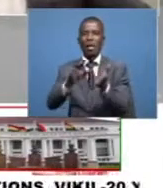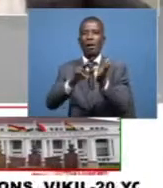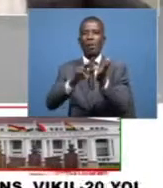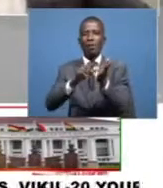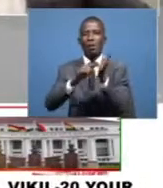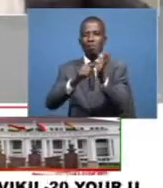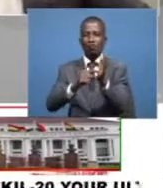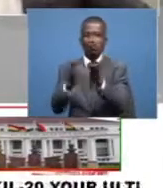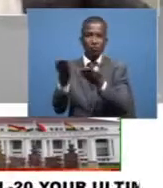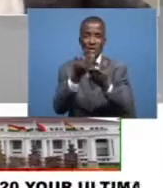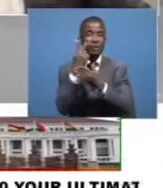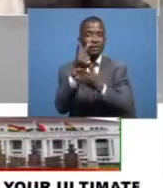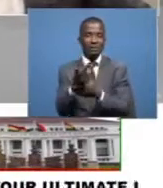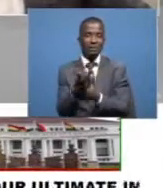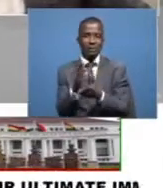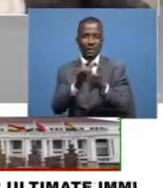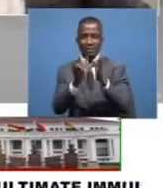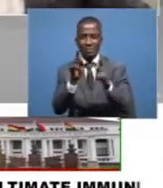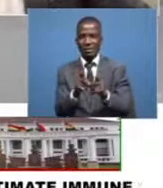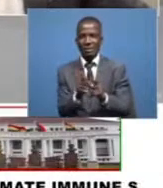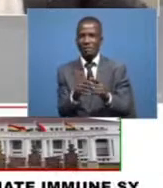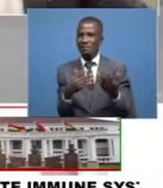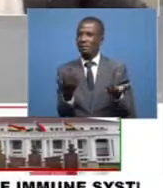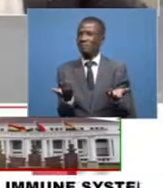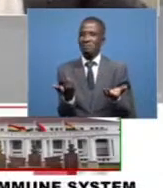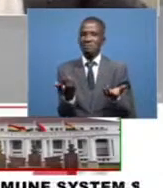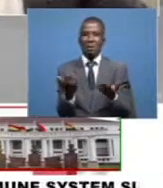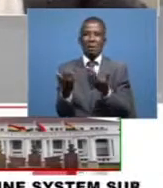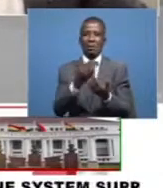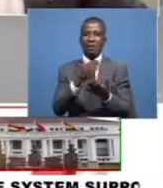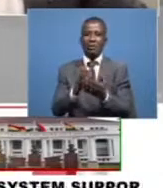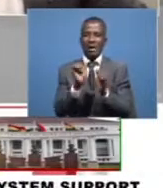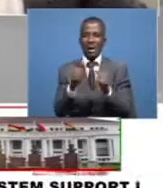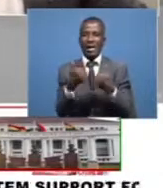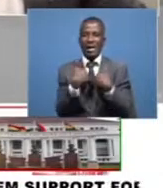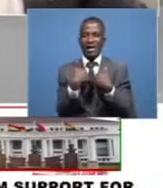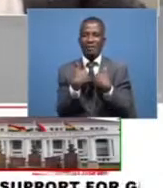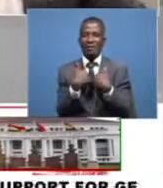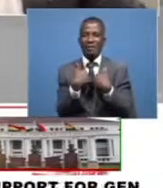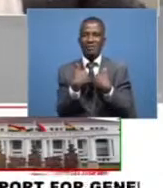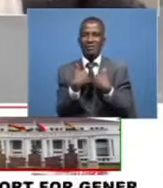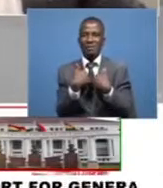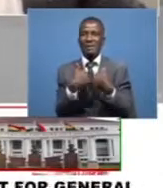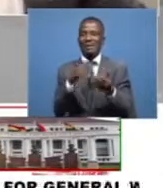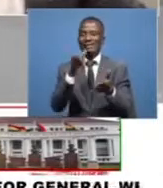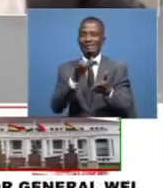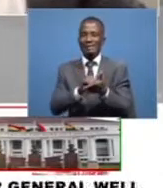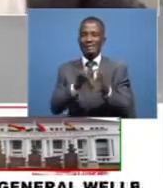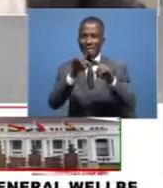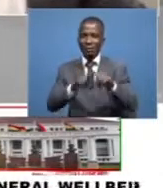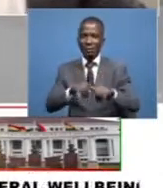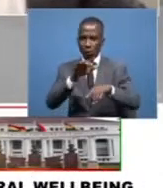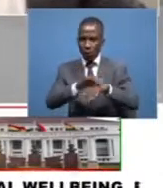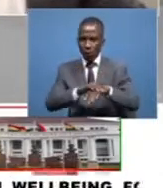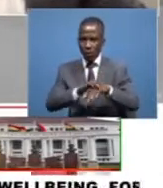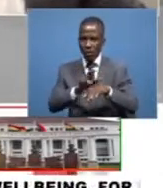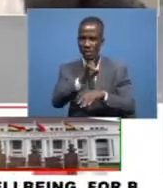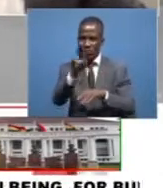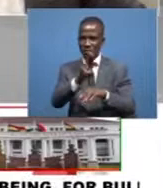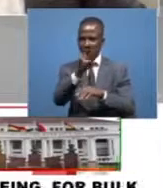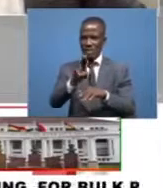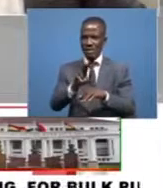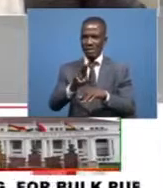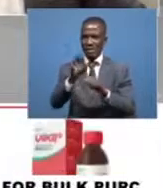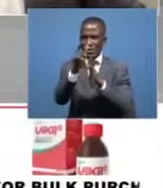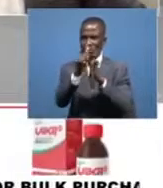of that particular person, or even excerpts from that document. But this is subject to the applicable